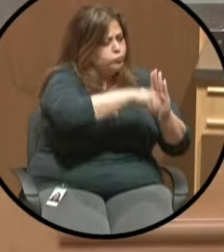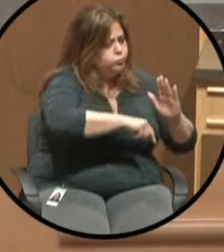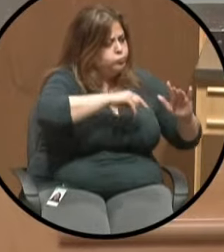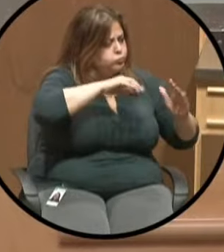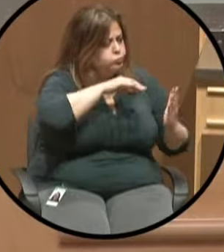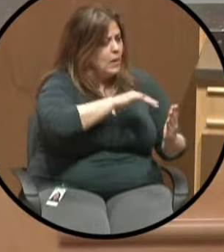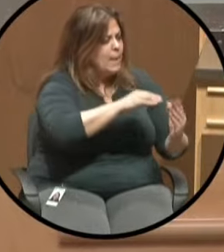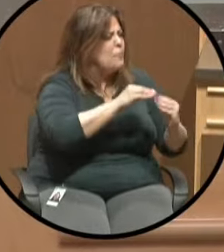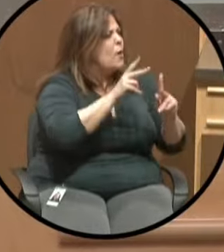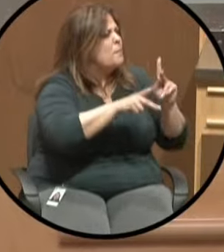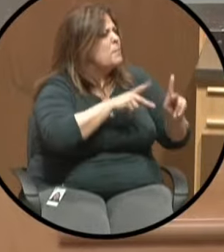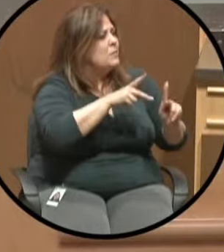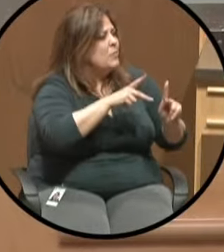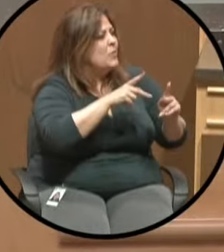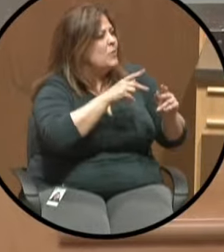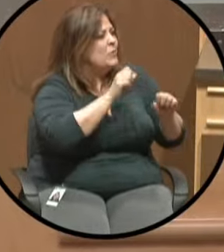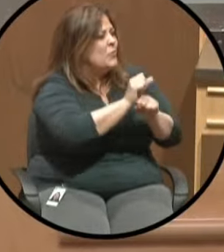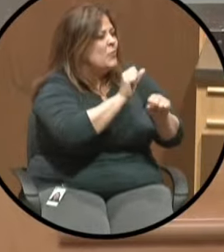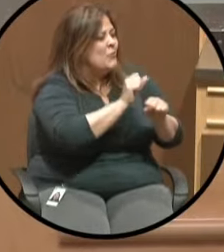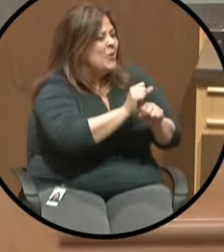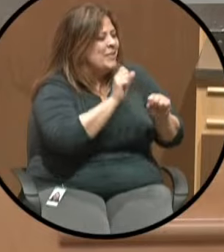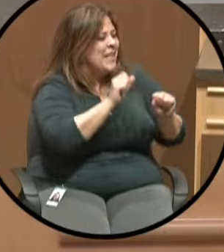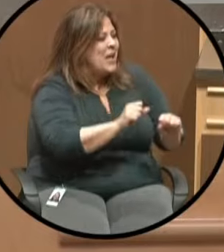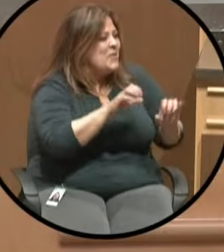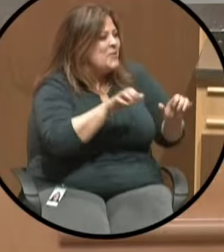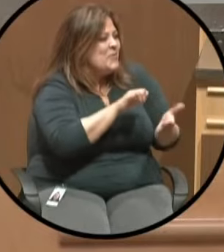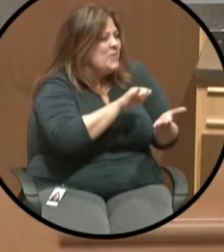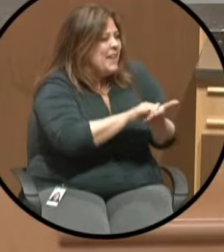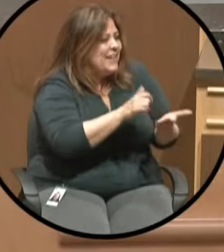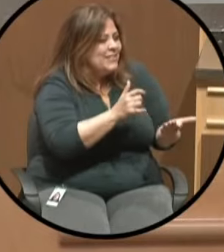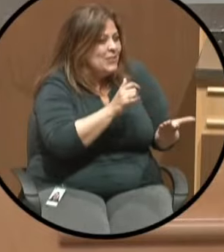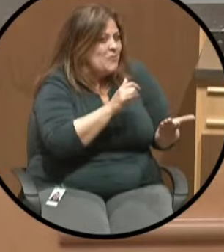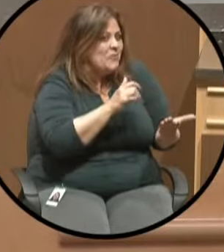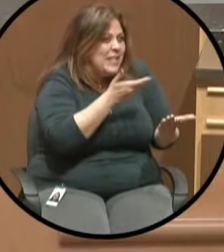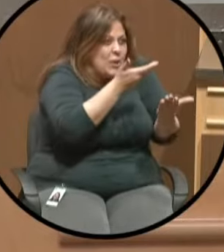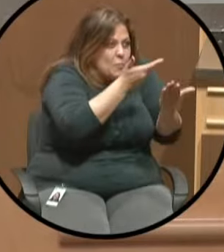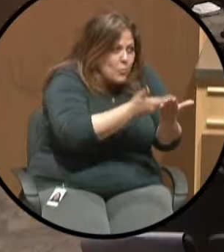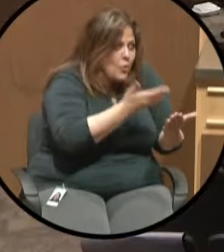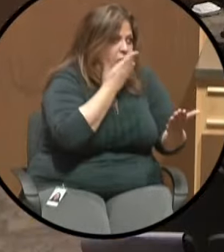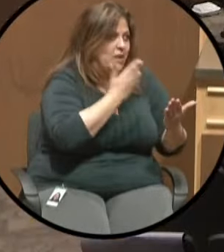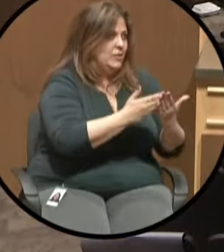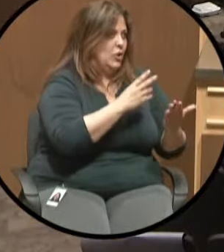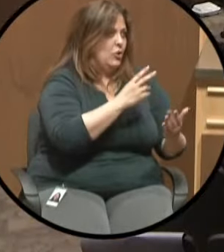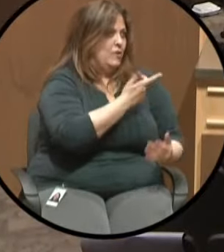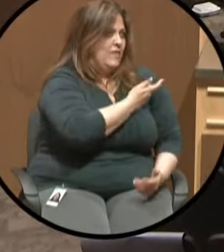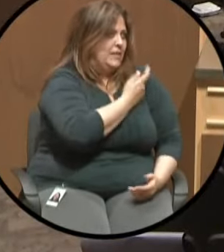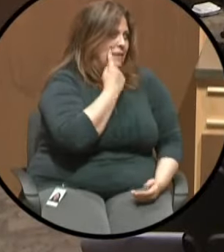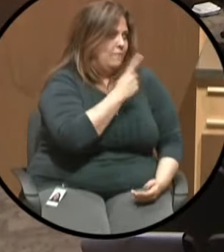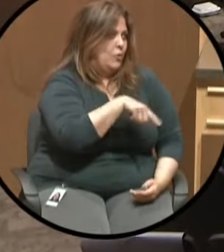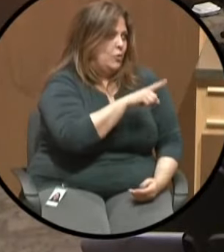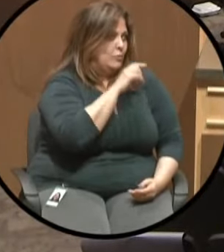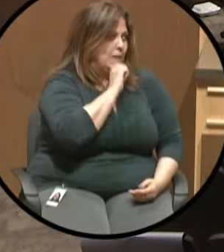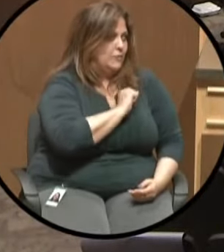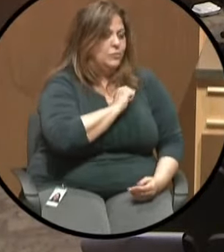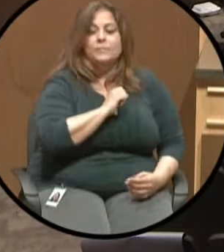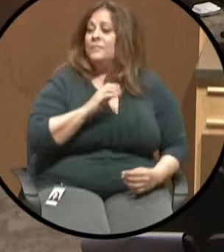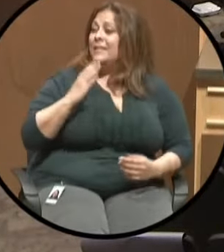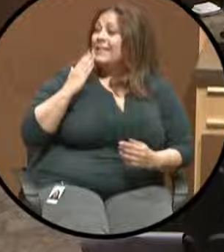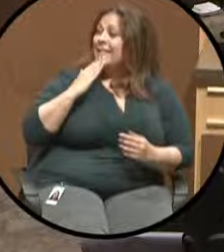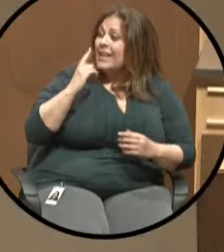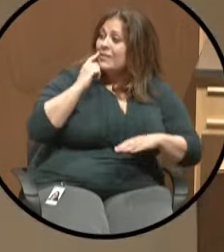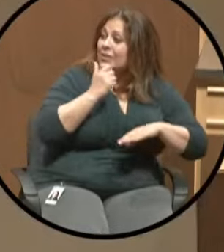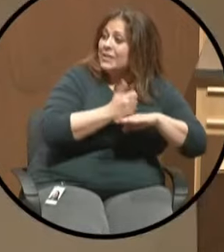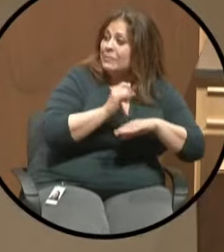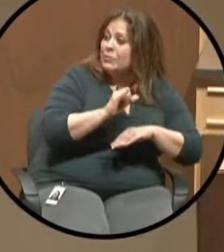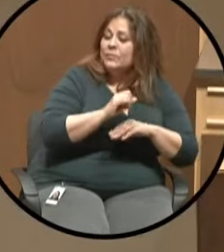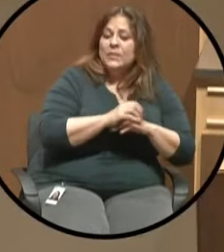statisticians and individuals who could evaluate that data. So it's a good vaccine. Thank you, Dr. Nielsen, and thanks for the plug as well. East River High School